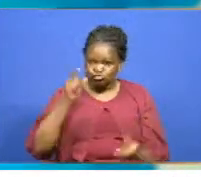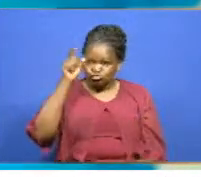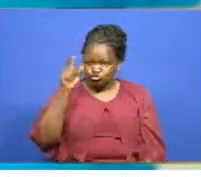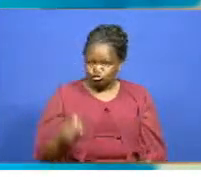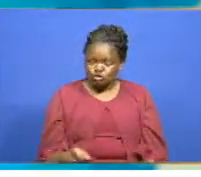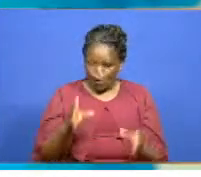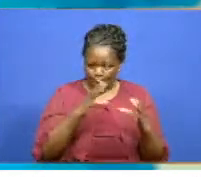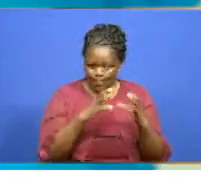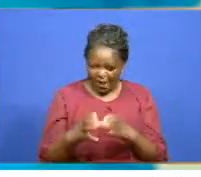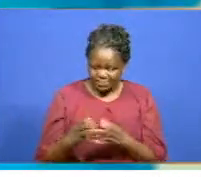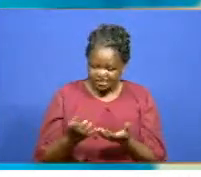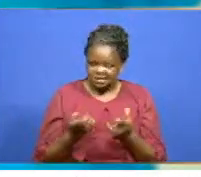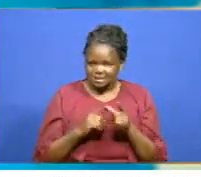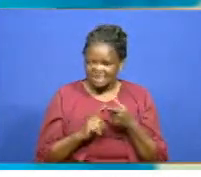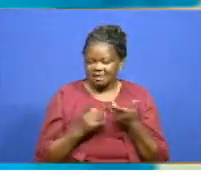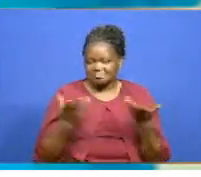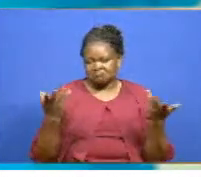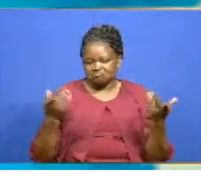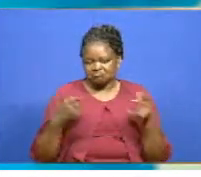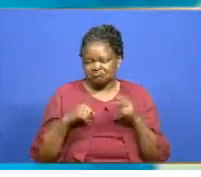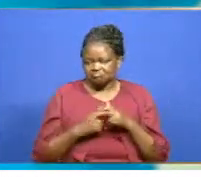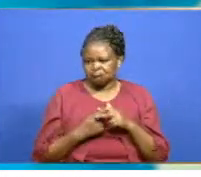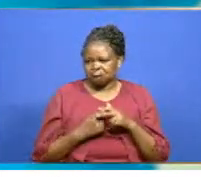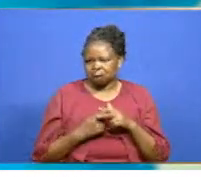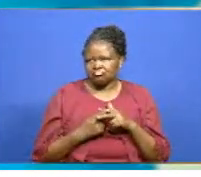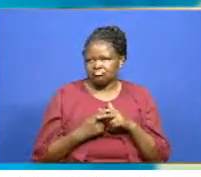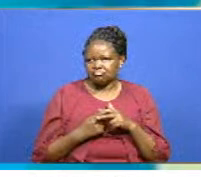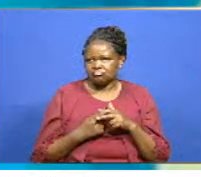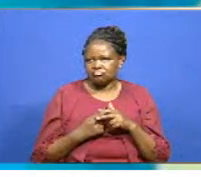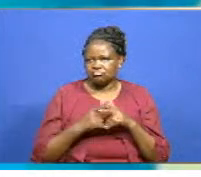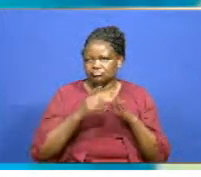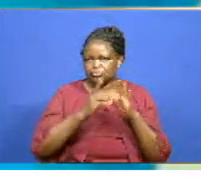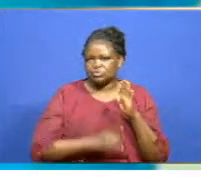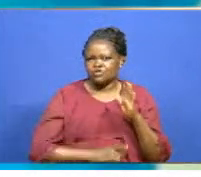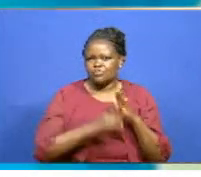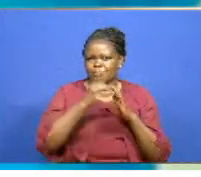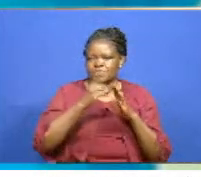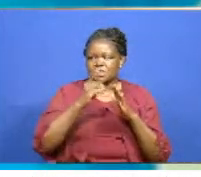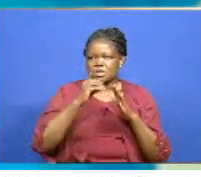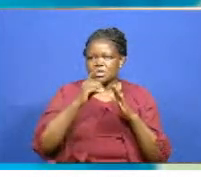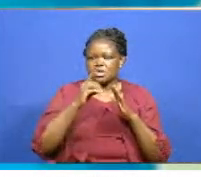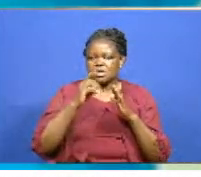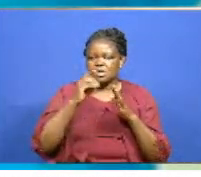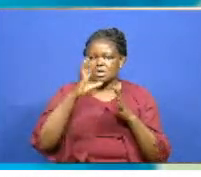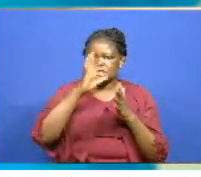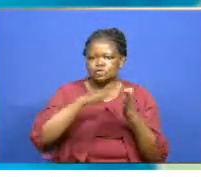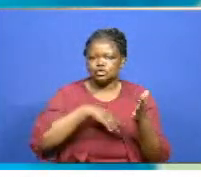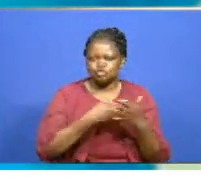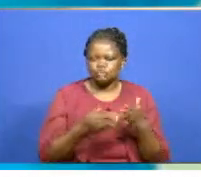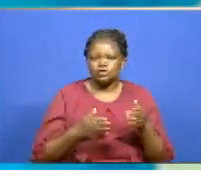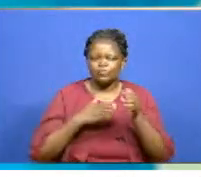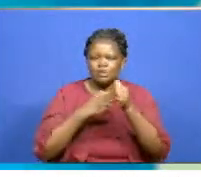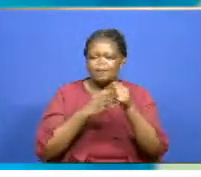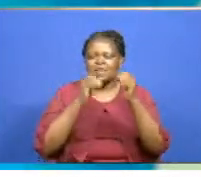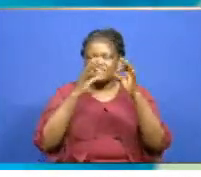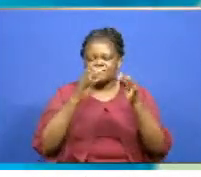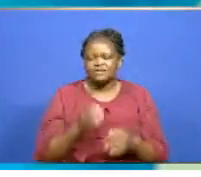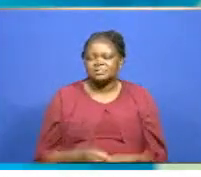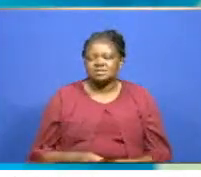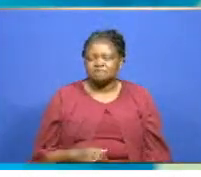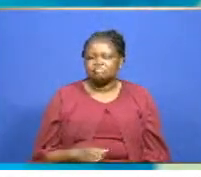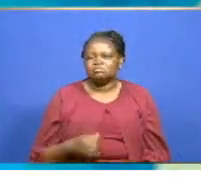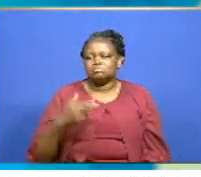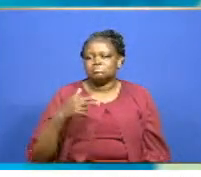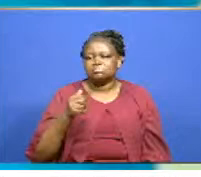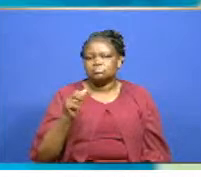party then waanze na develop a structure of leadership, so that tujue kama ni Ali Hassan Joho,